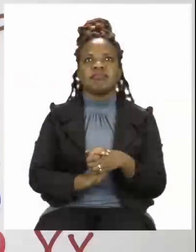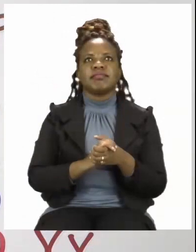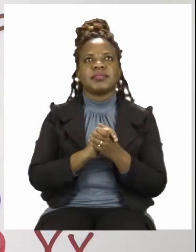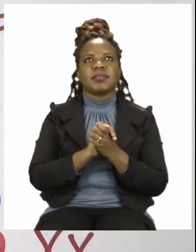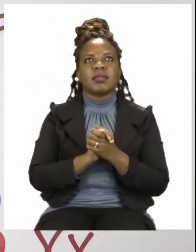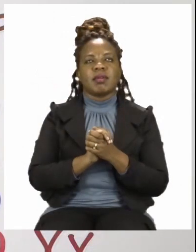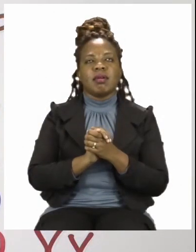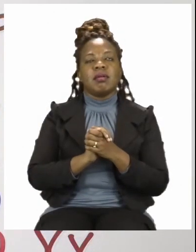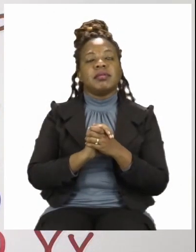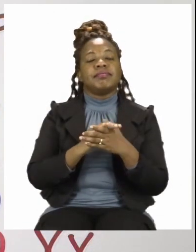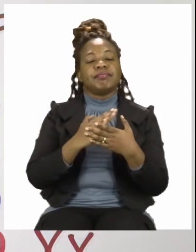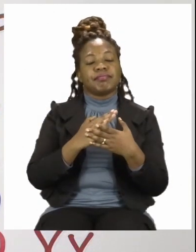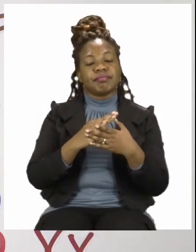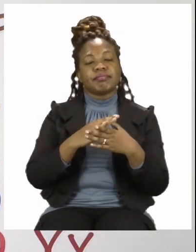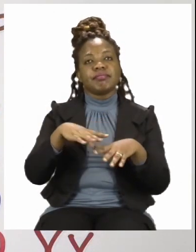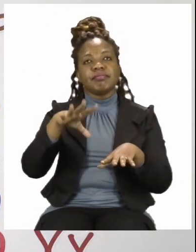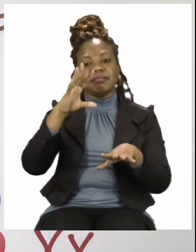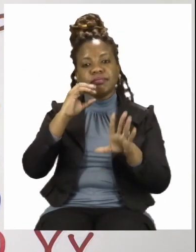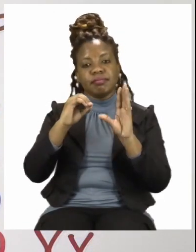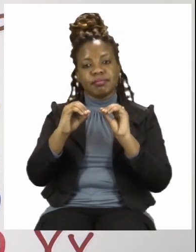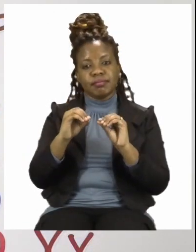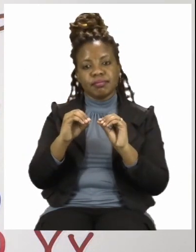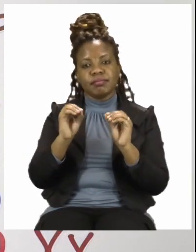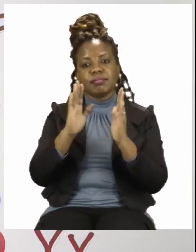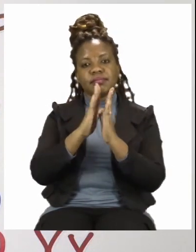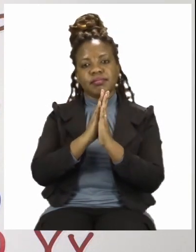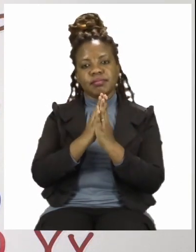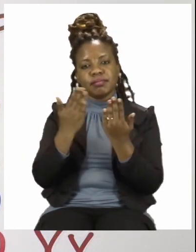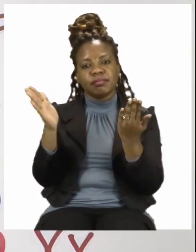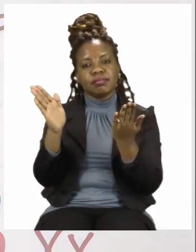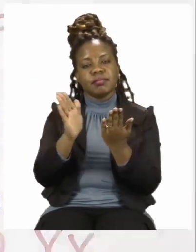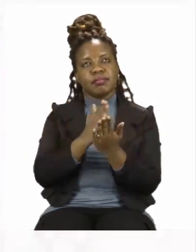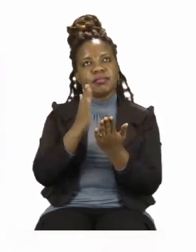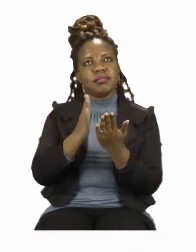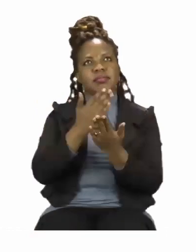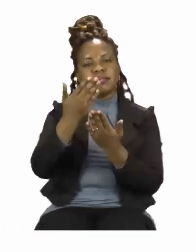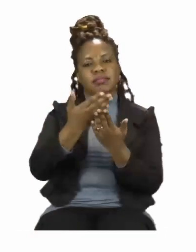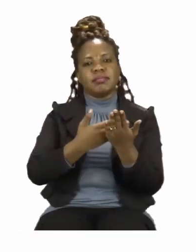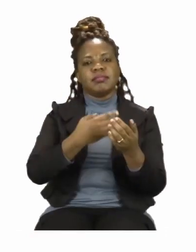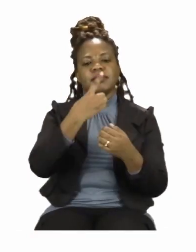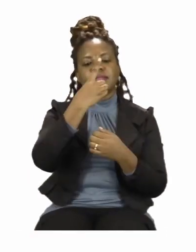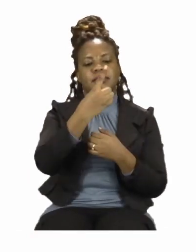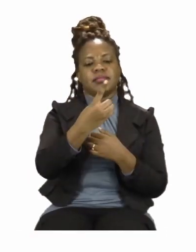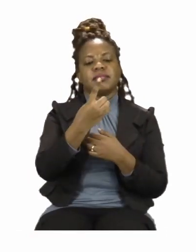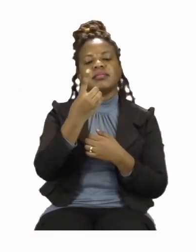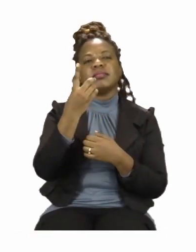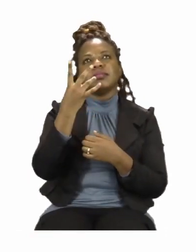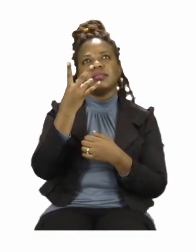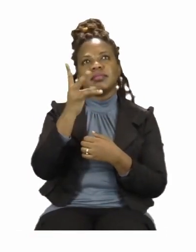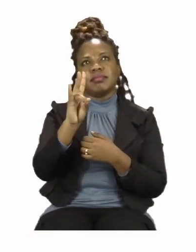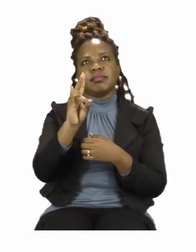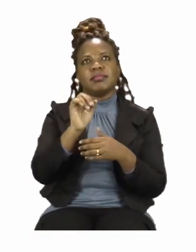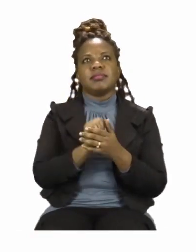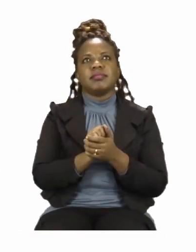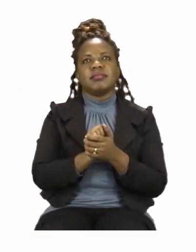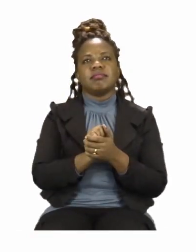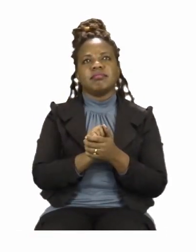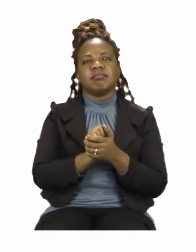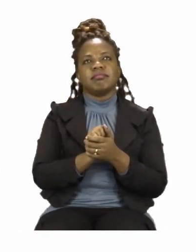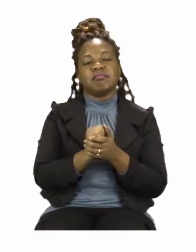For our lesson today, let us start on page 17. On page 17, we are going to be